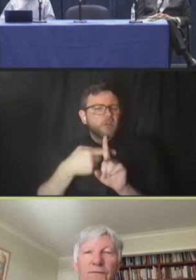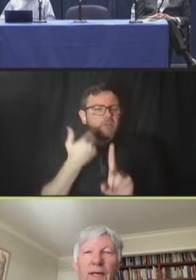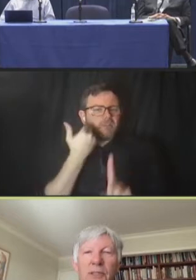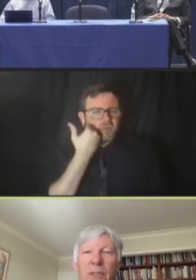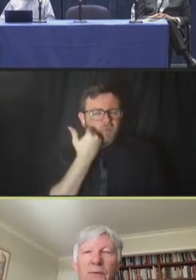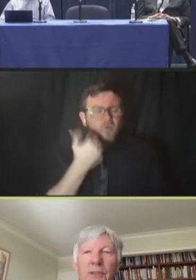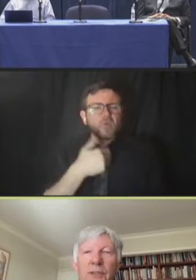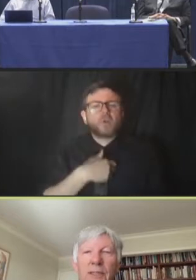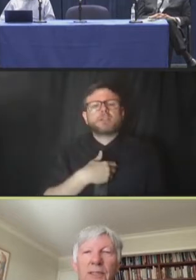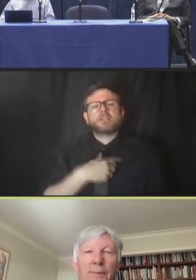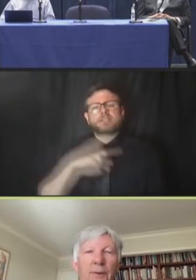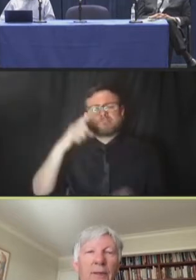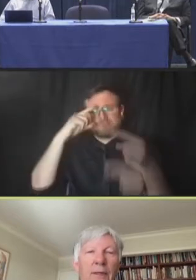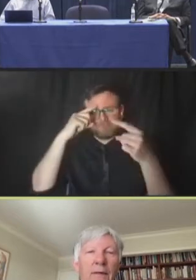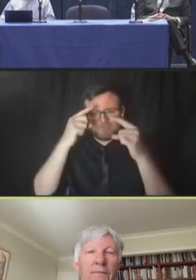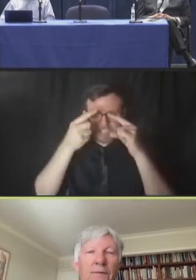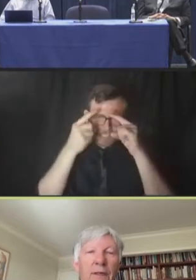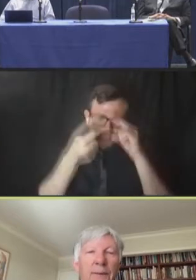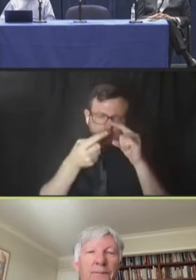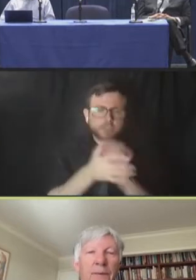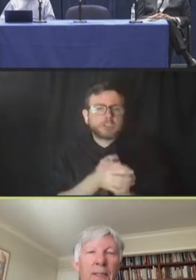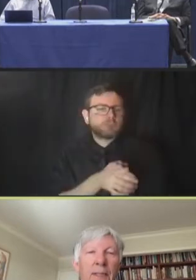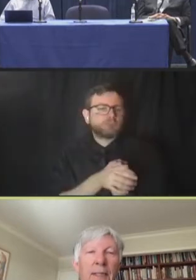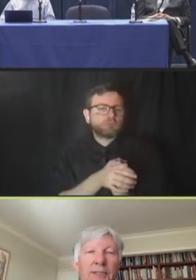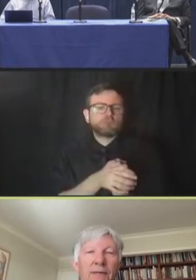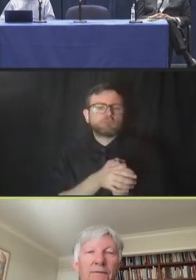side effects, we use the example of